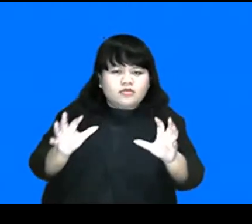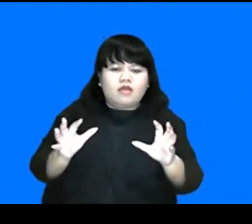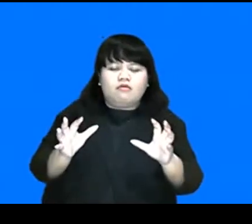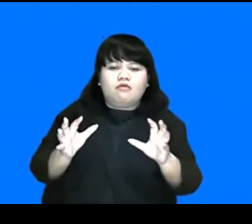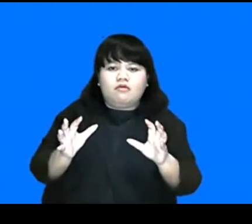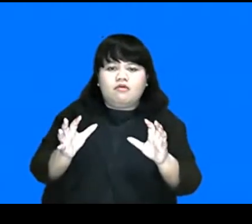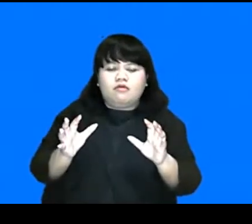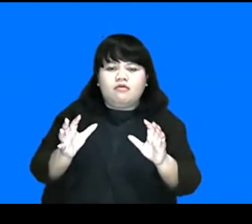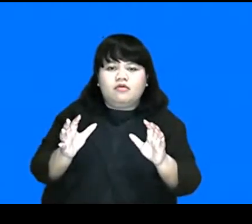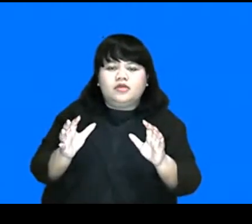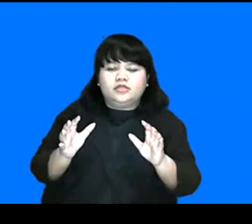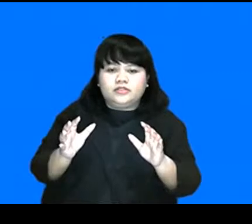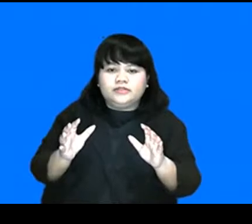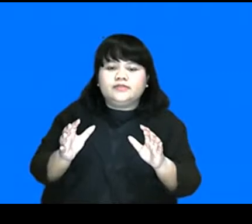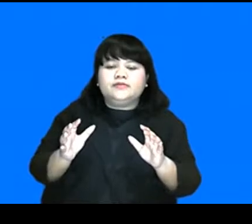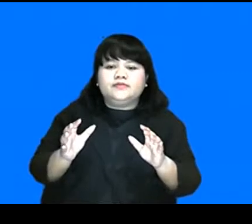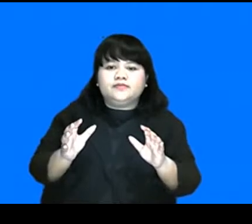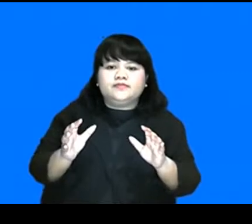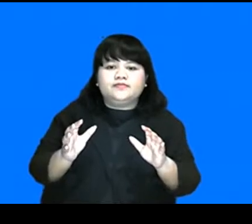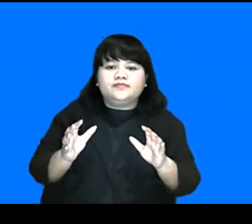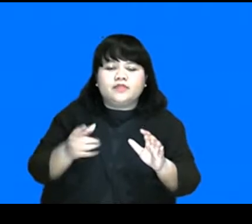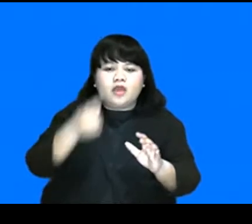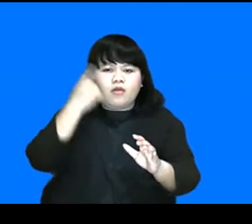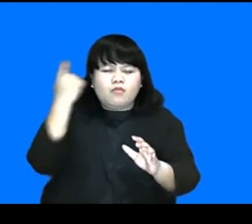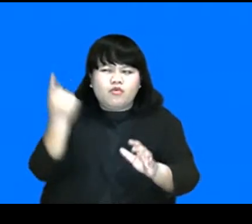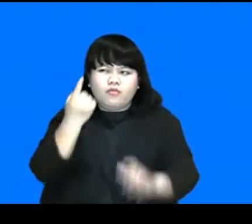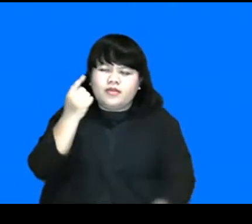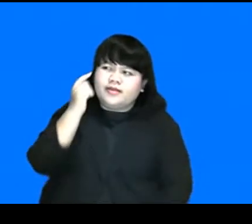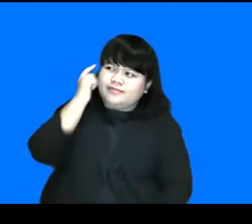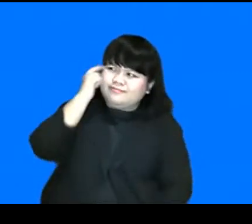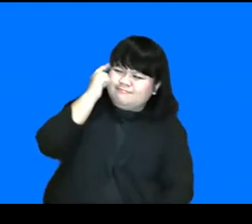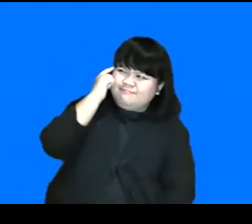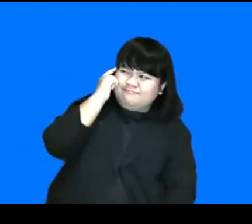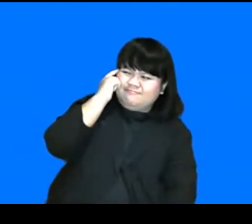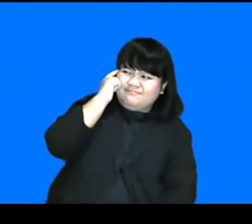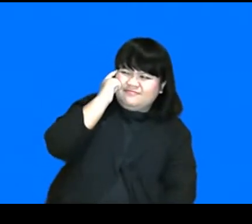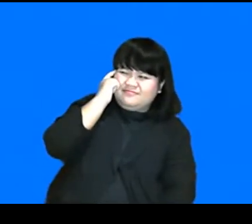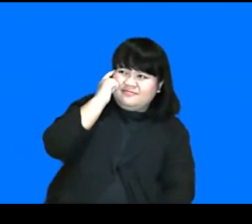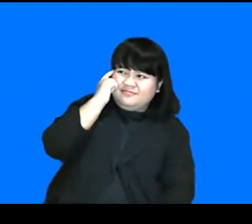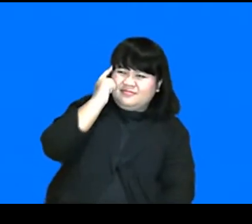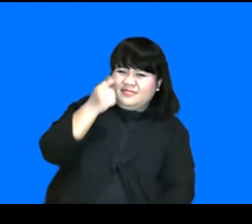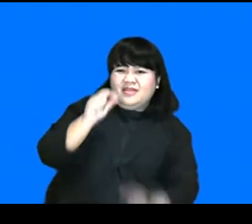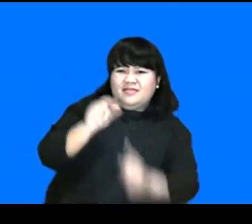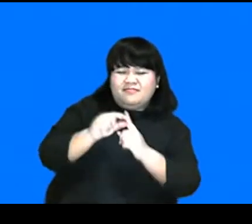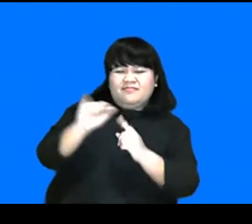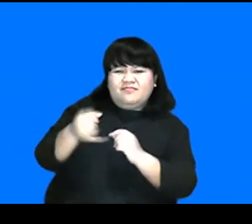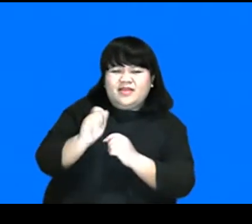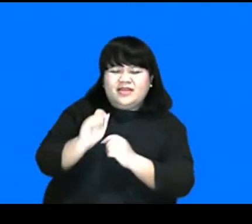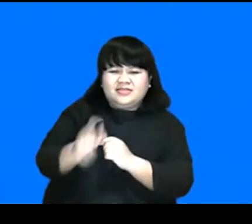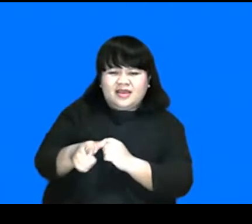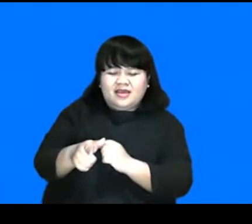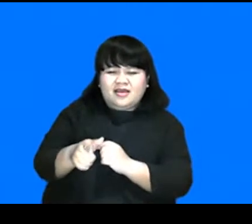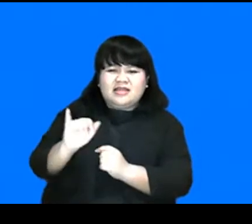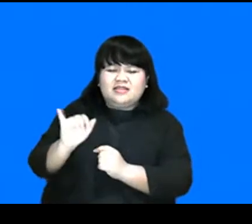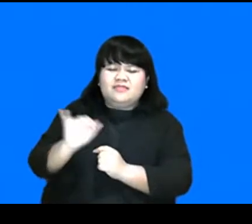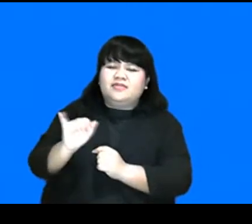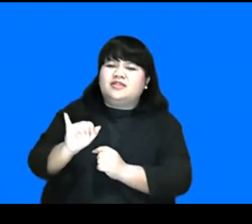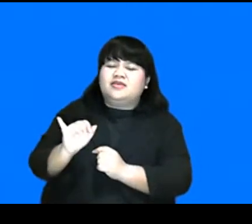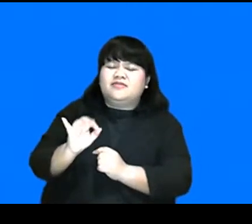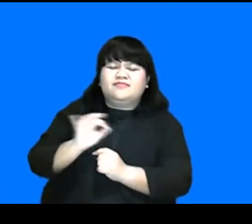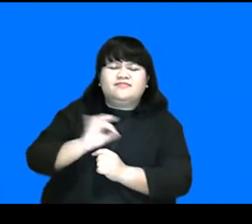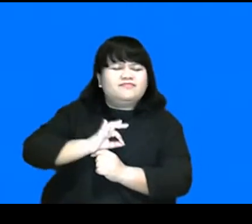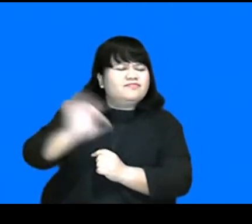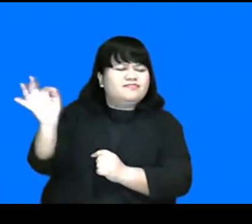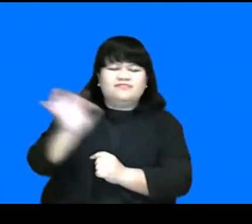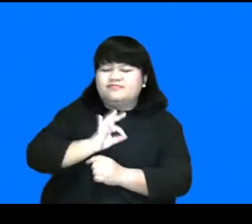think like taxing is something like is like something not going to be useful and that the government is going to be using the